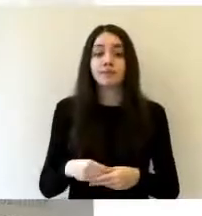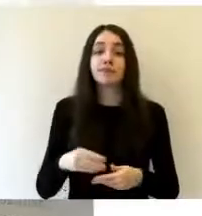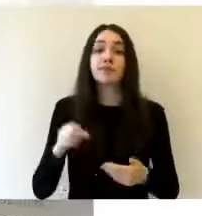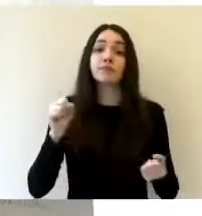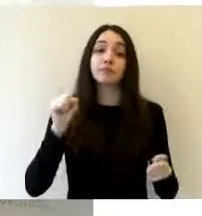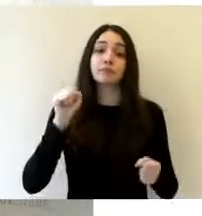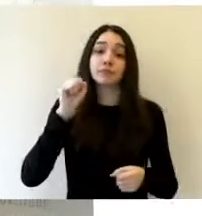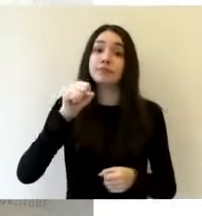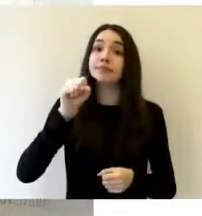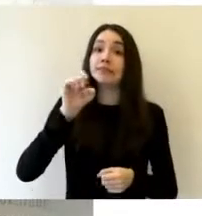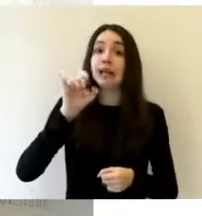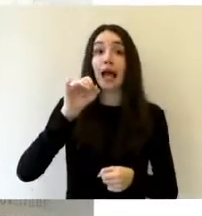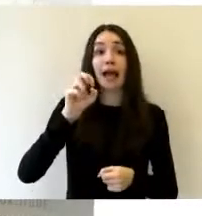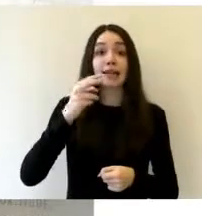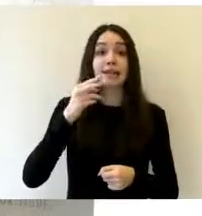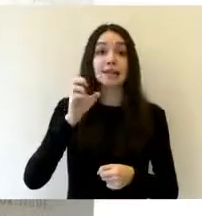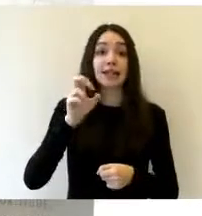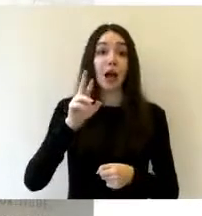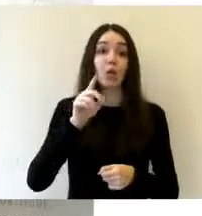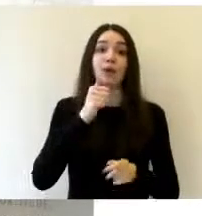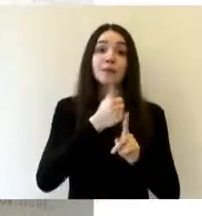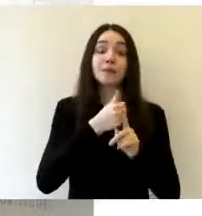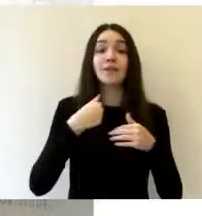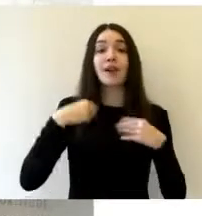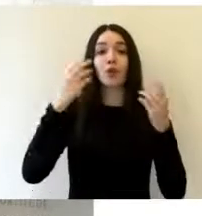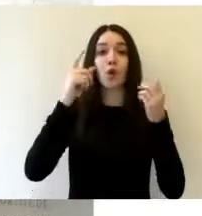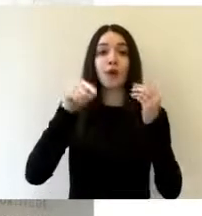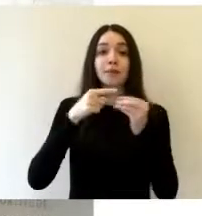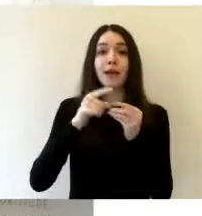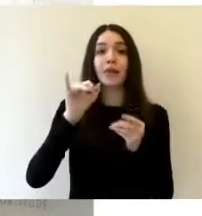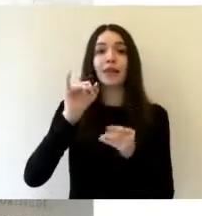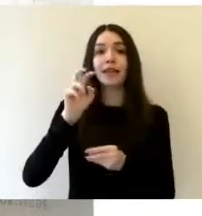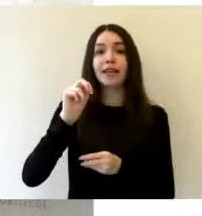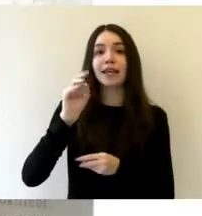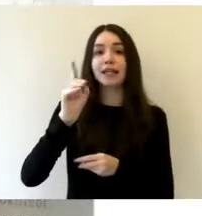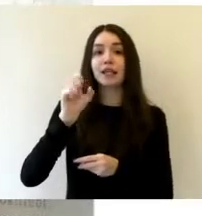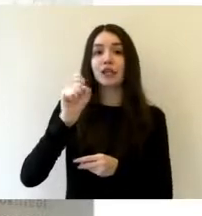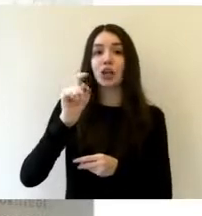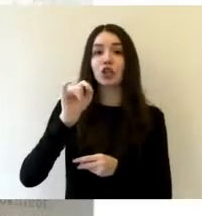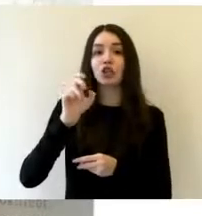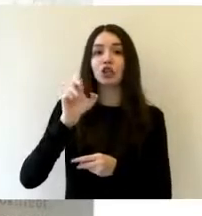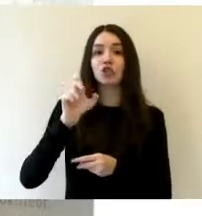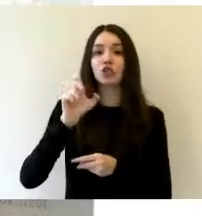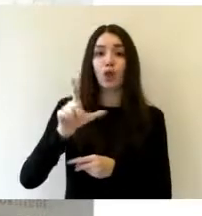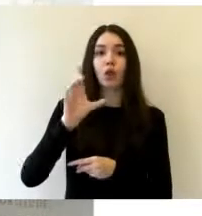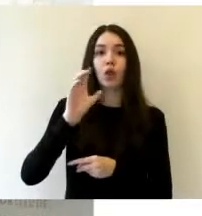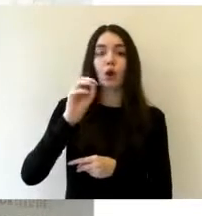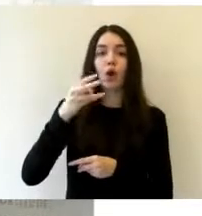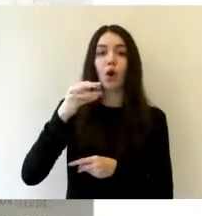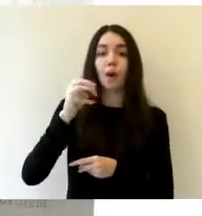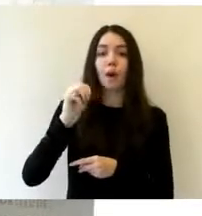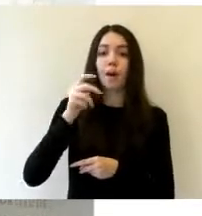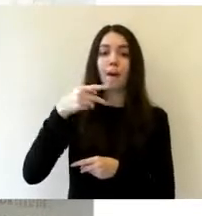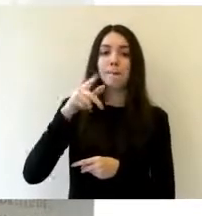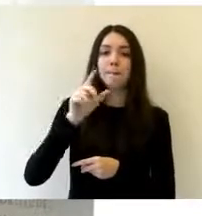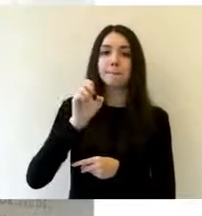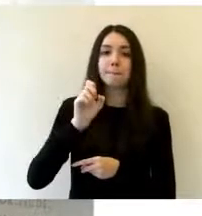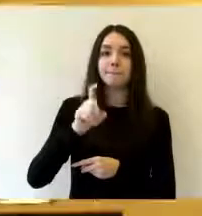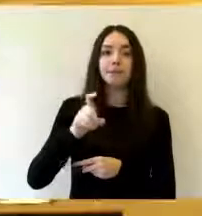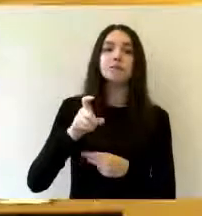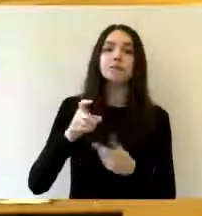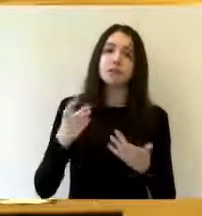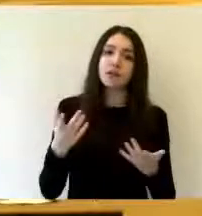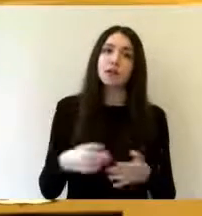complex and basically what its future implications might be. We're really seeing all that right now. But what I would hope is